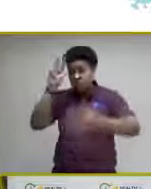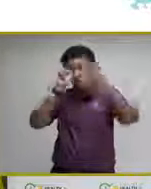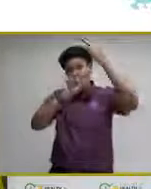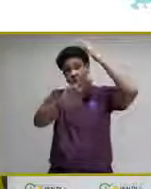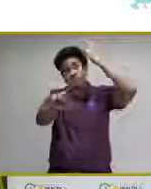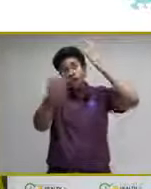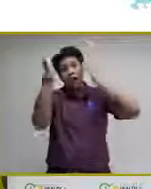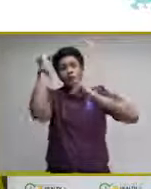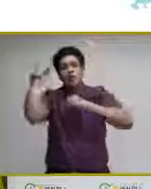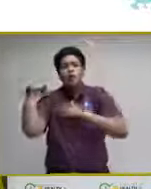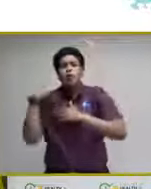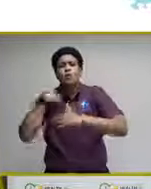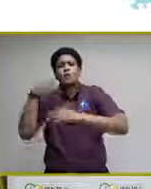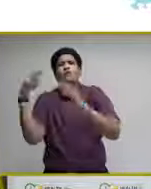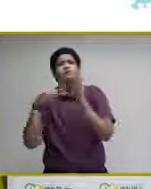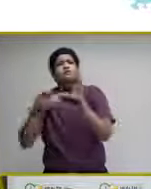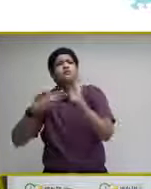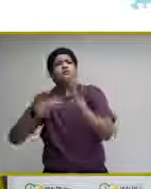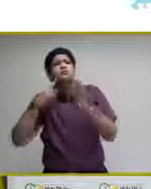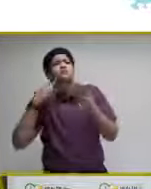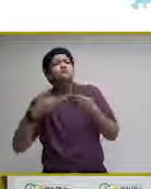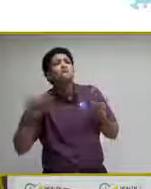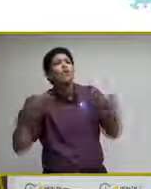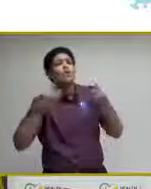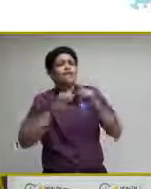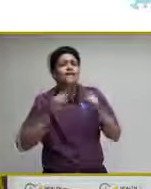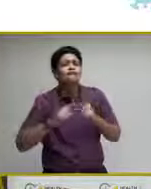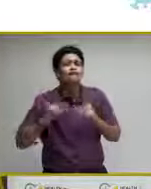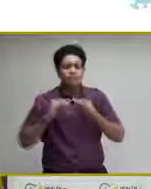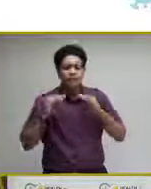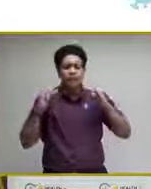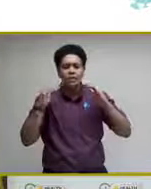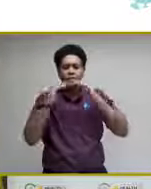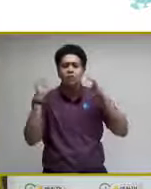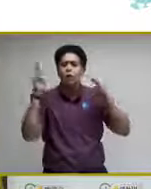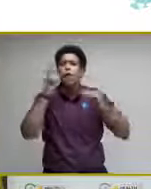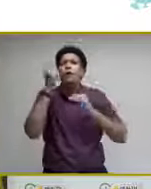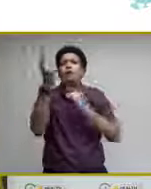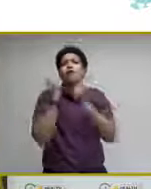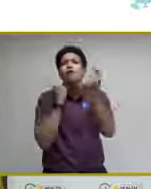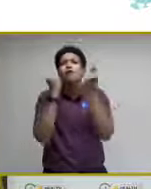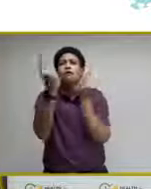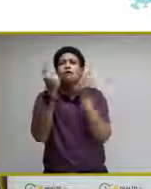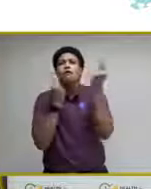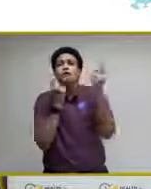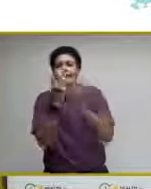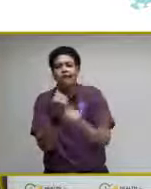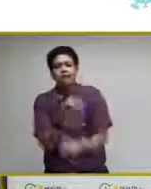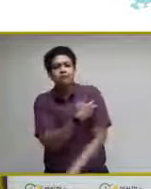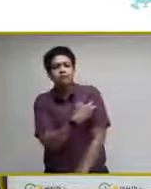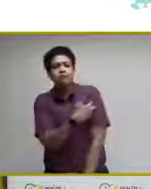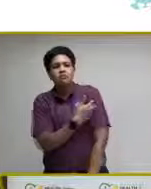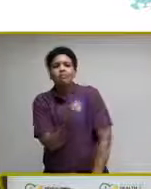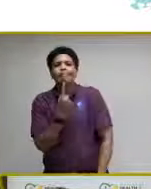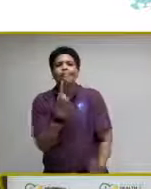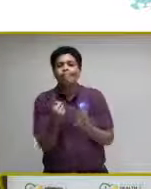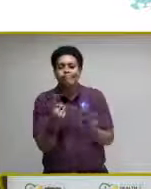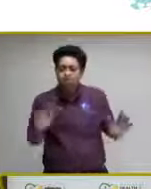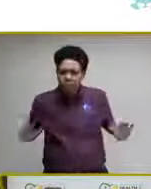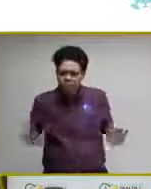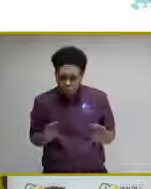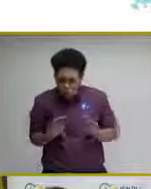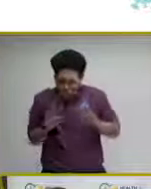we intend to roll out the different phases of the implementation of the vaccine. So what are